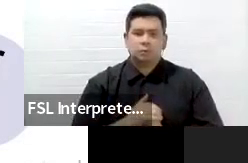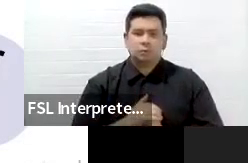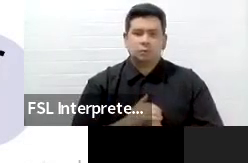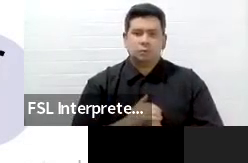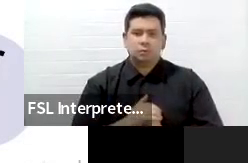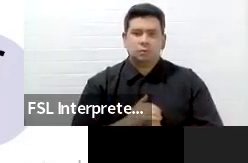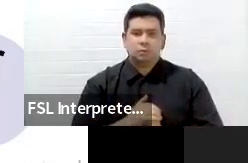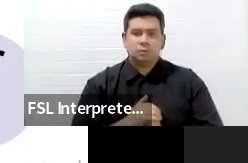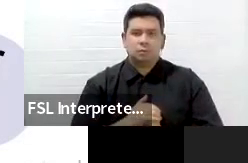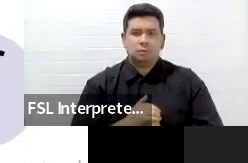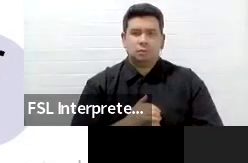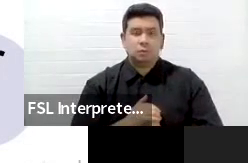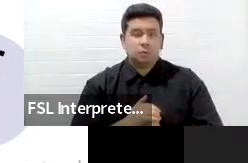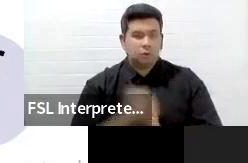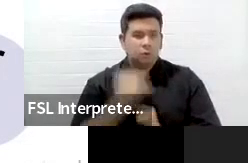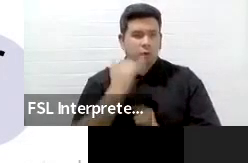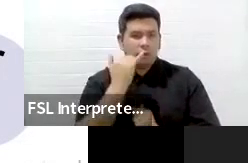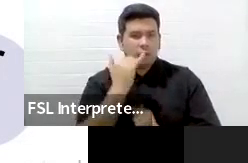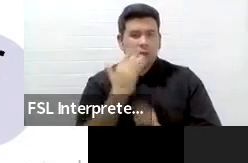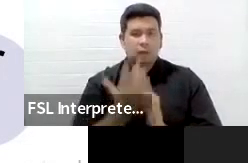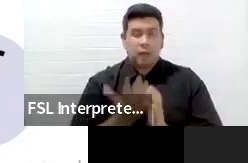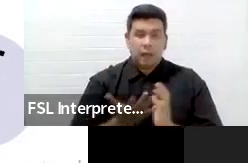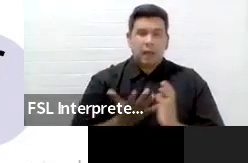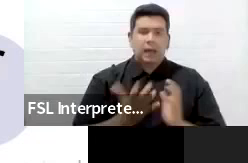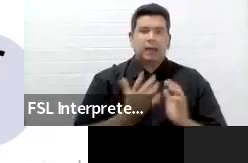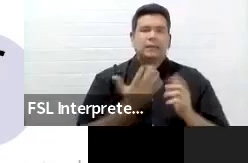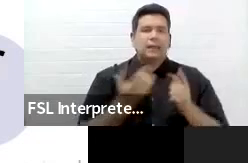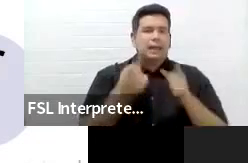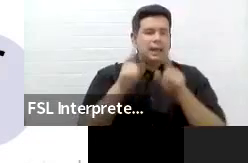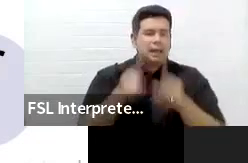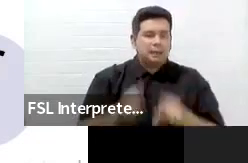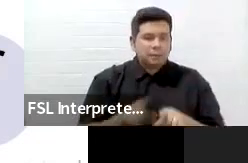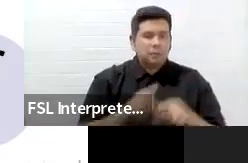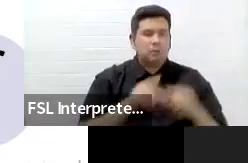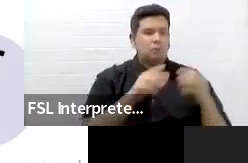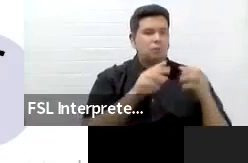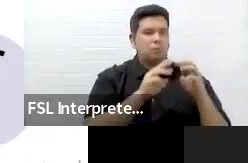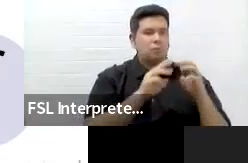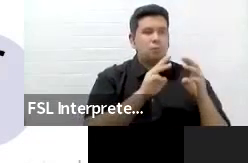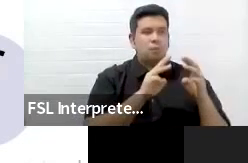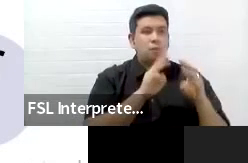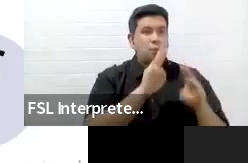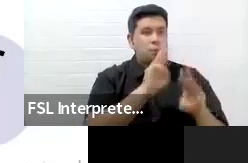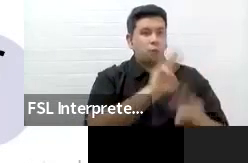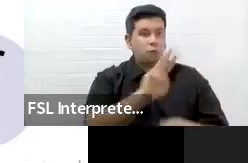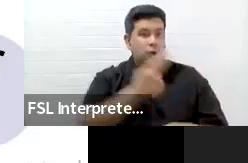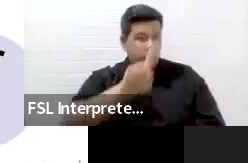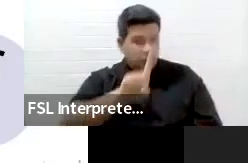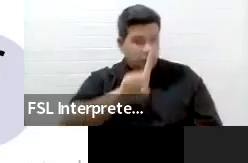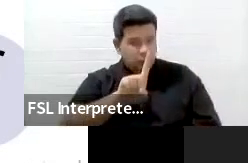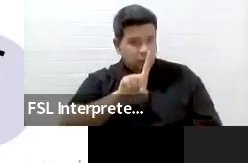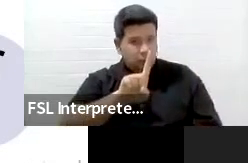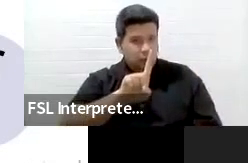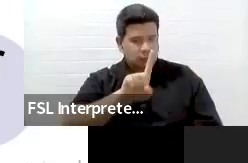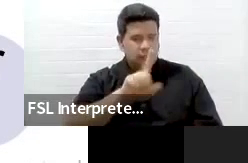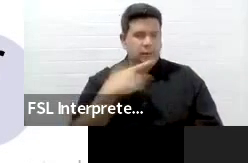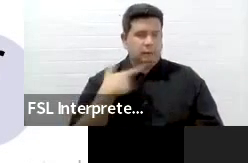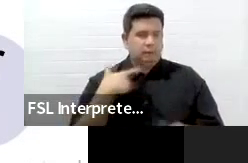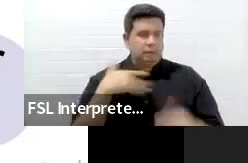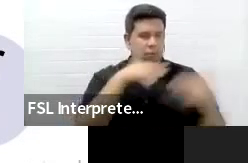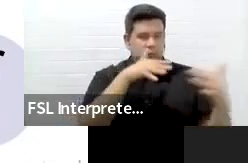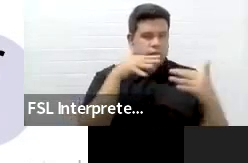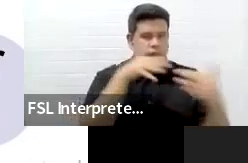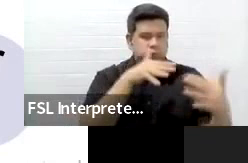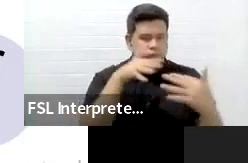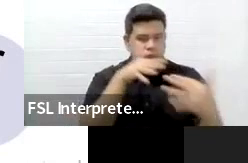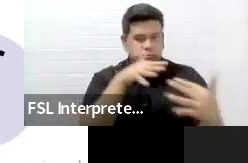it freely, unlike the combatant nations of the United States, UK, France, Russia, Austria, Hungary, and